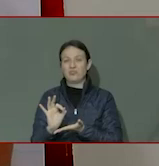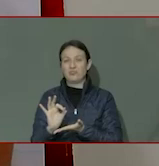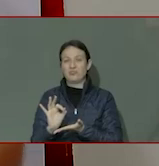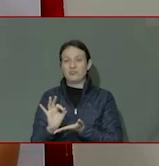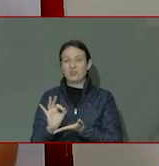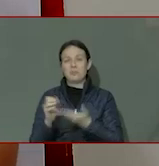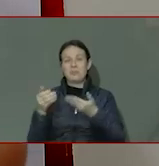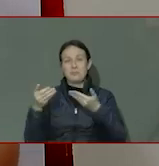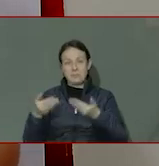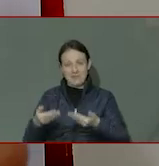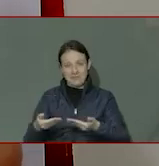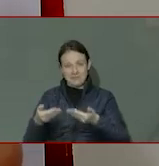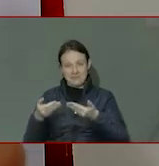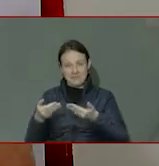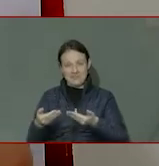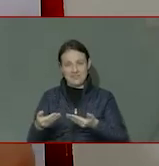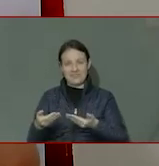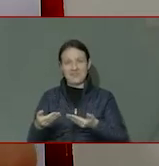mass